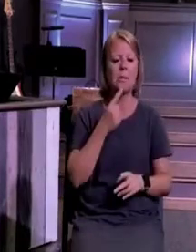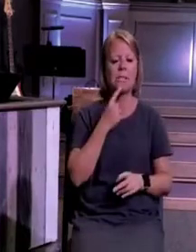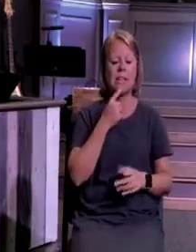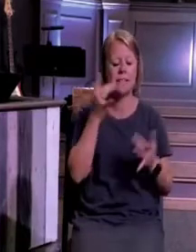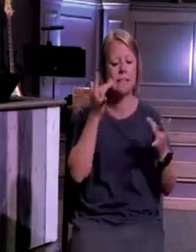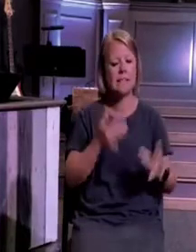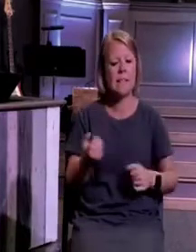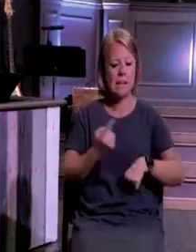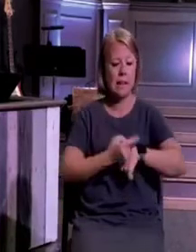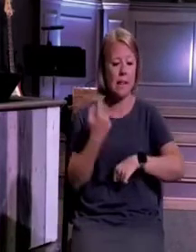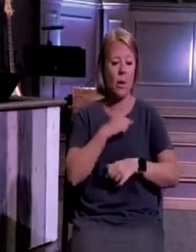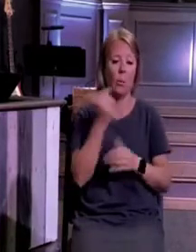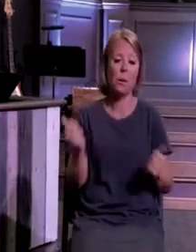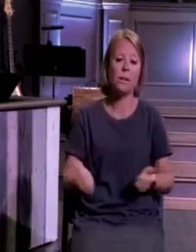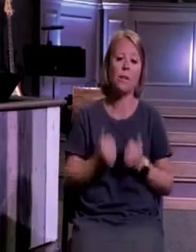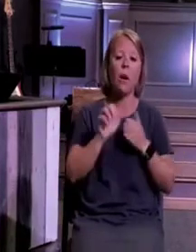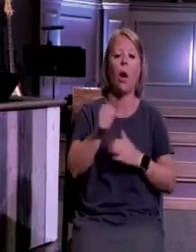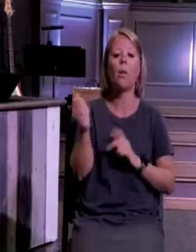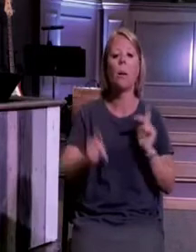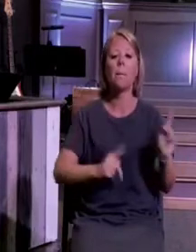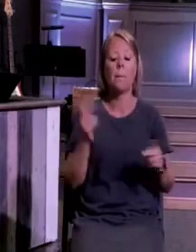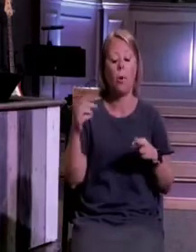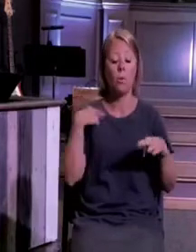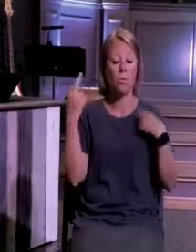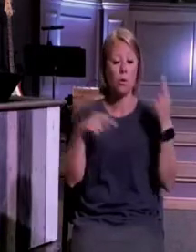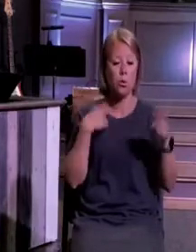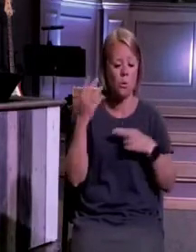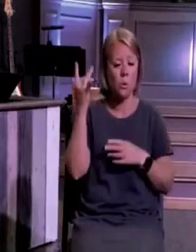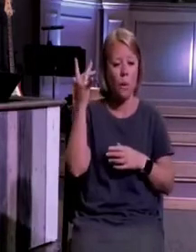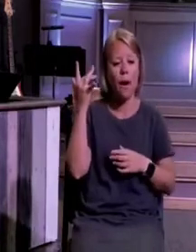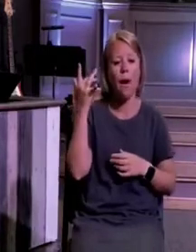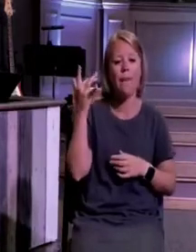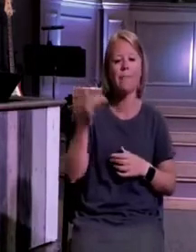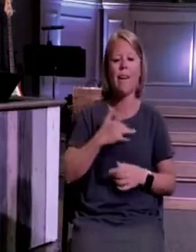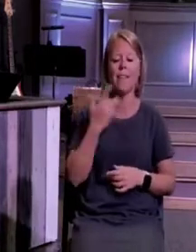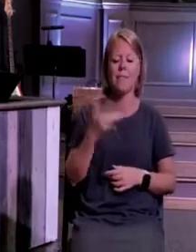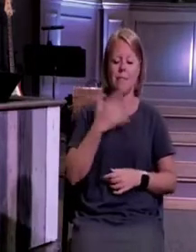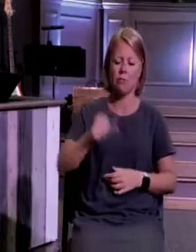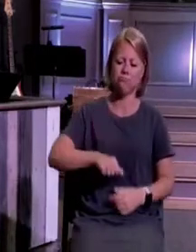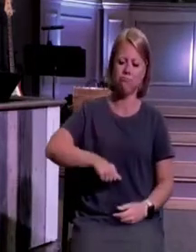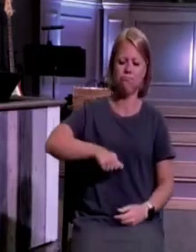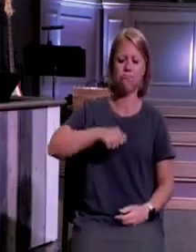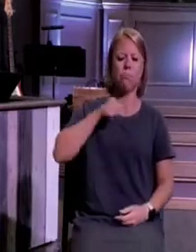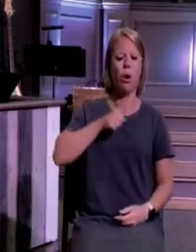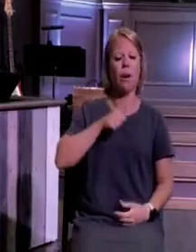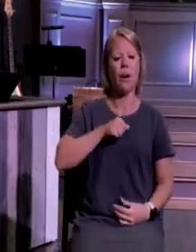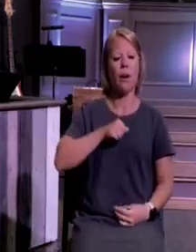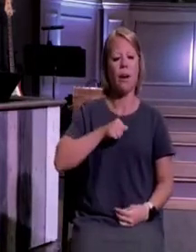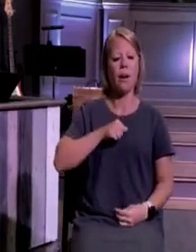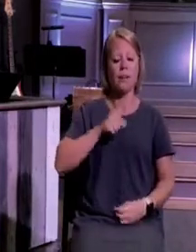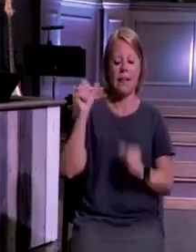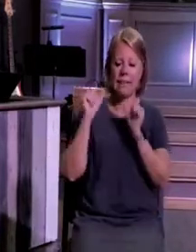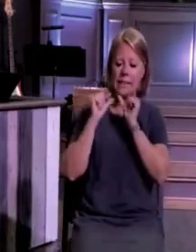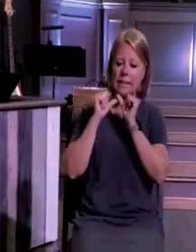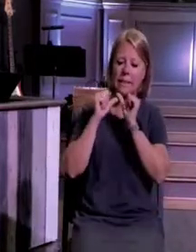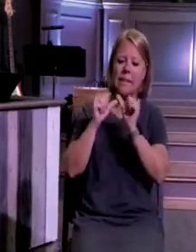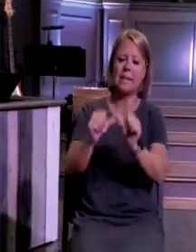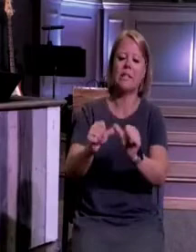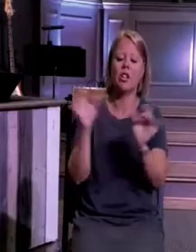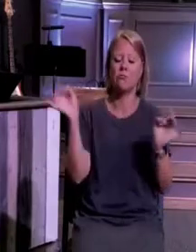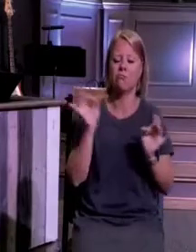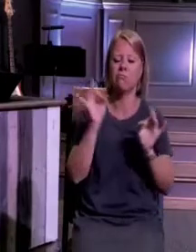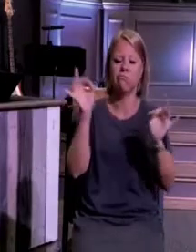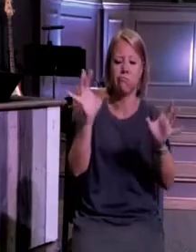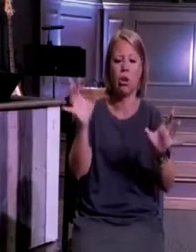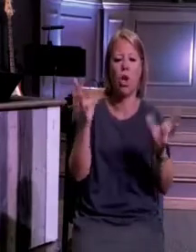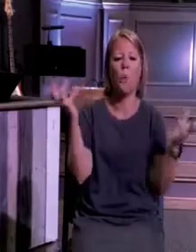that we live in. Other people are rejoicing because they feel pride in the continual decay of